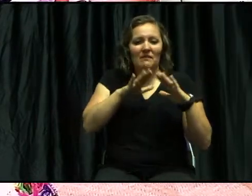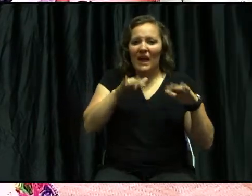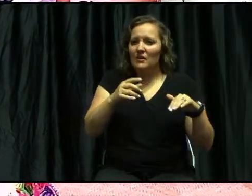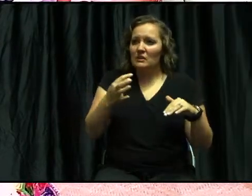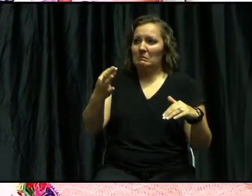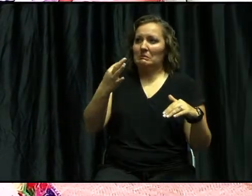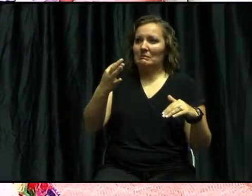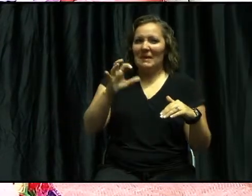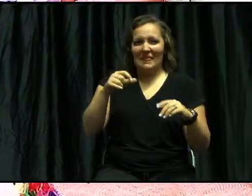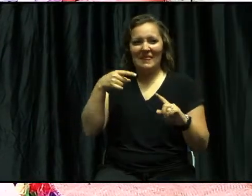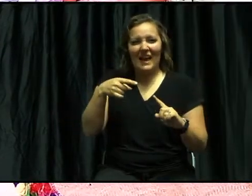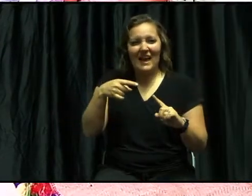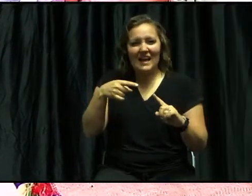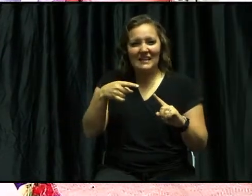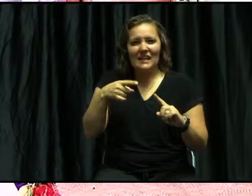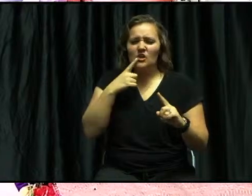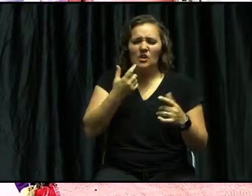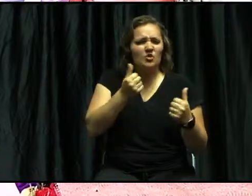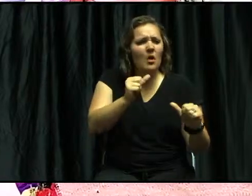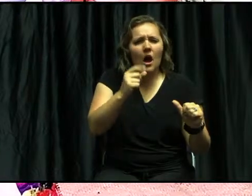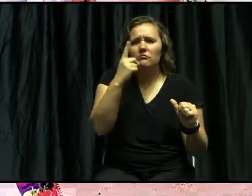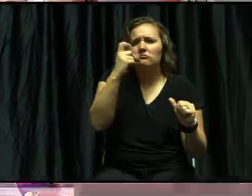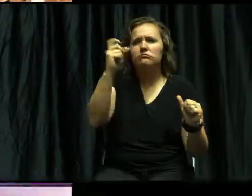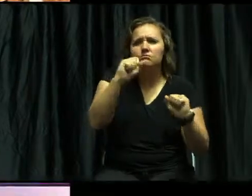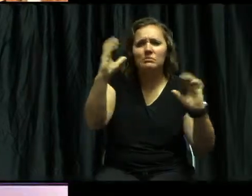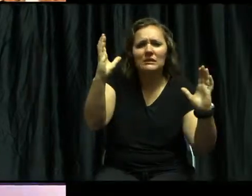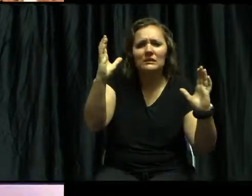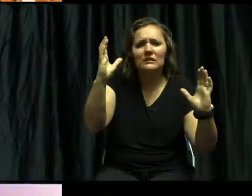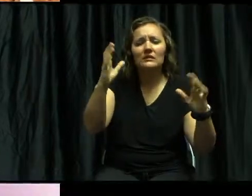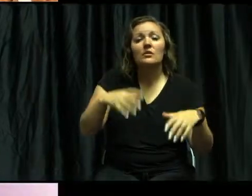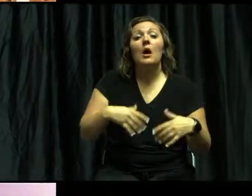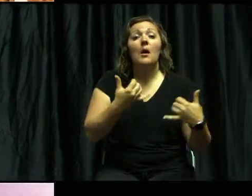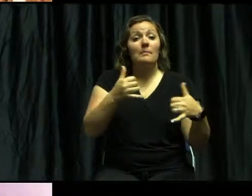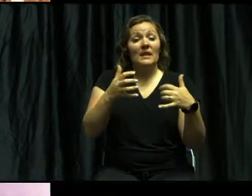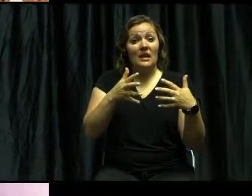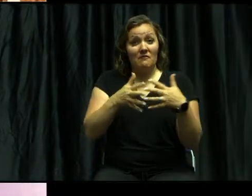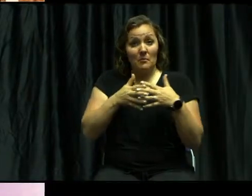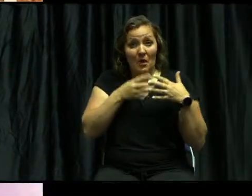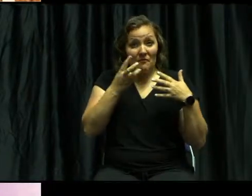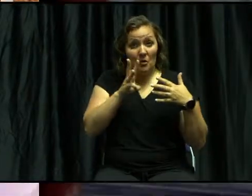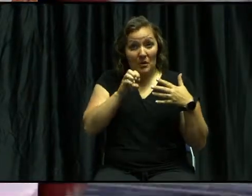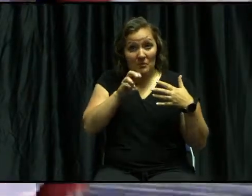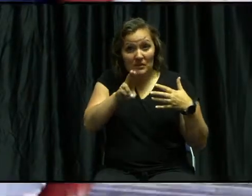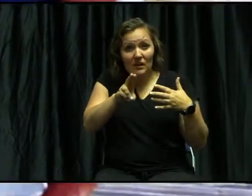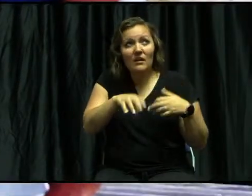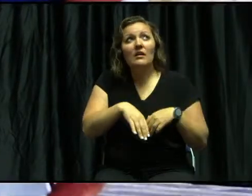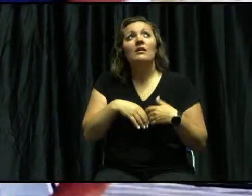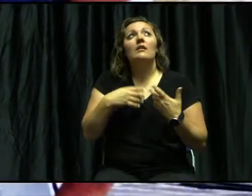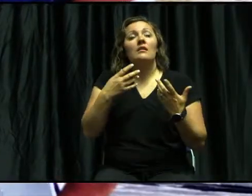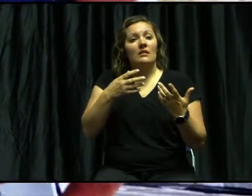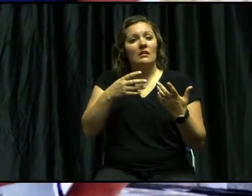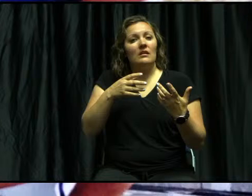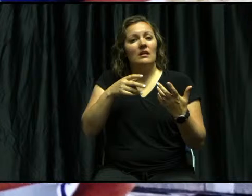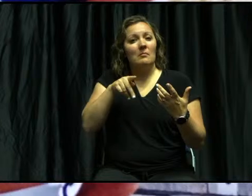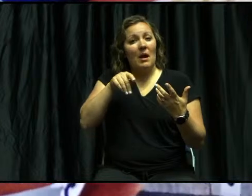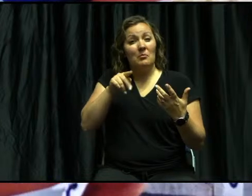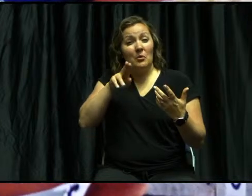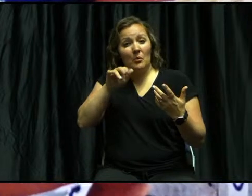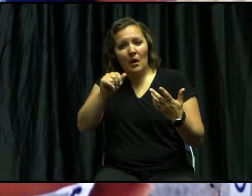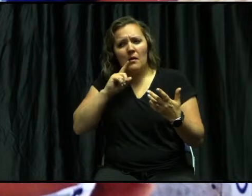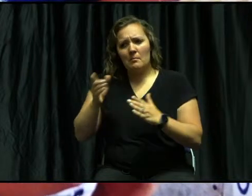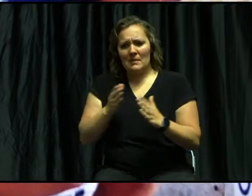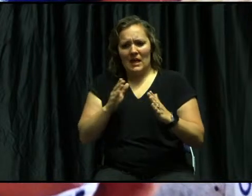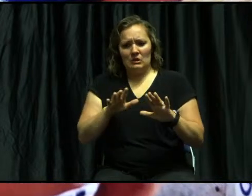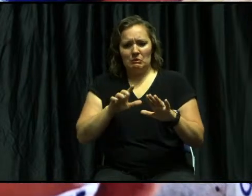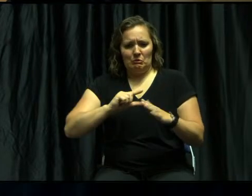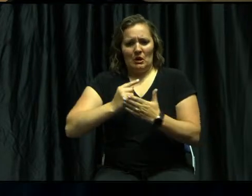to strive and to dream big. While playing football for Weber State University, Mr. Papua planned to graduate with a